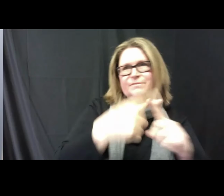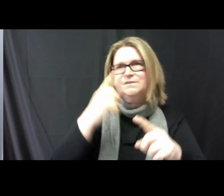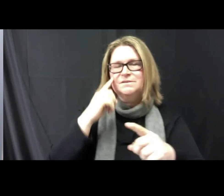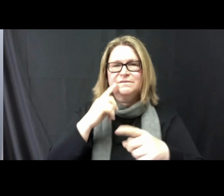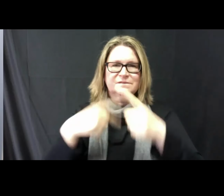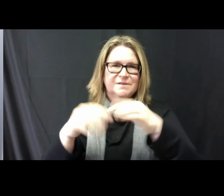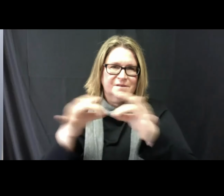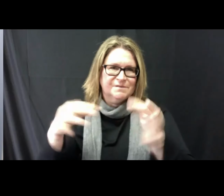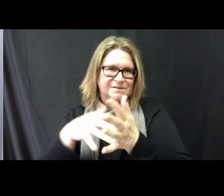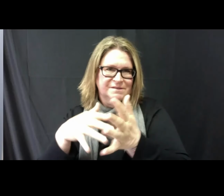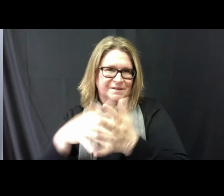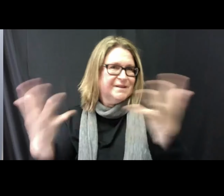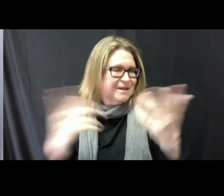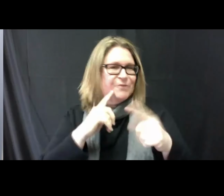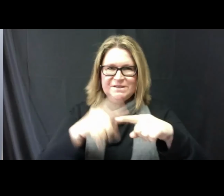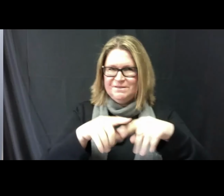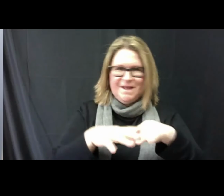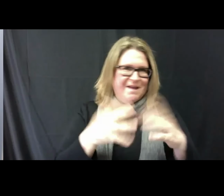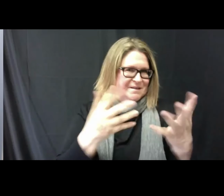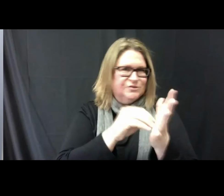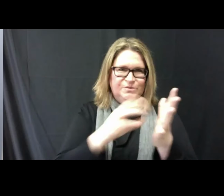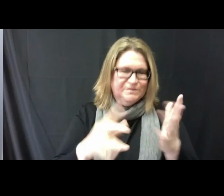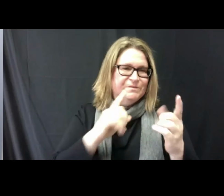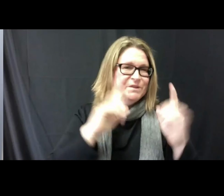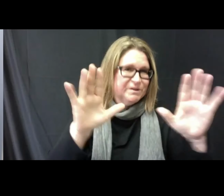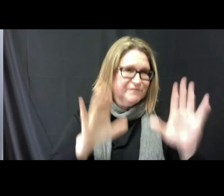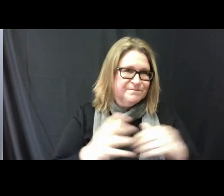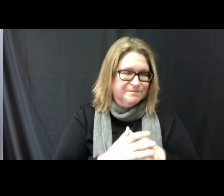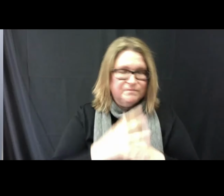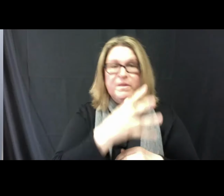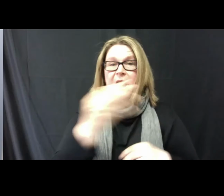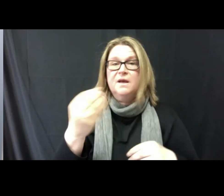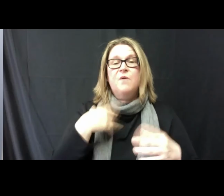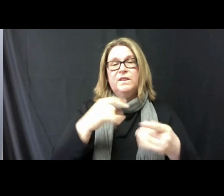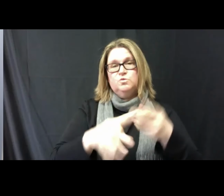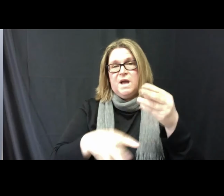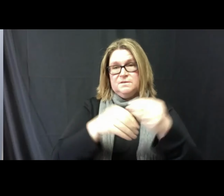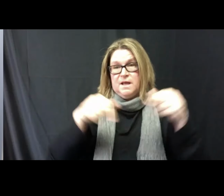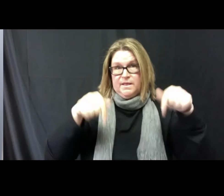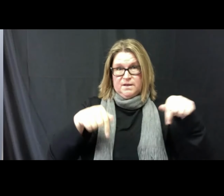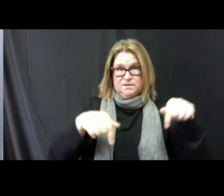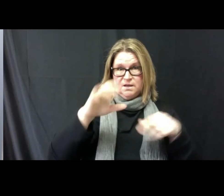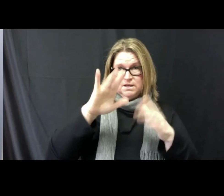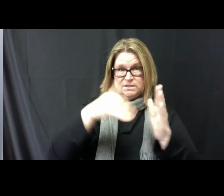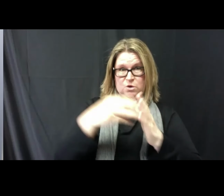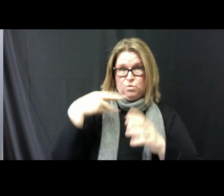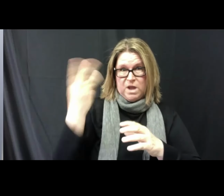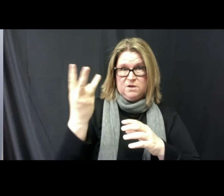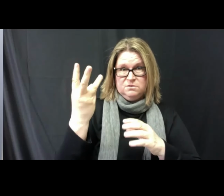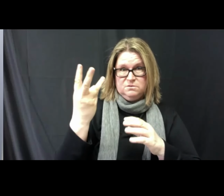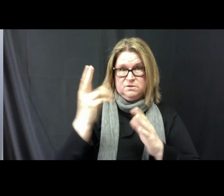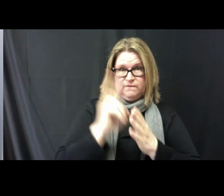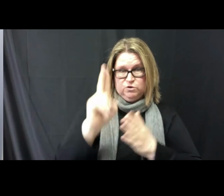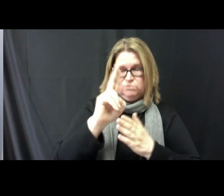can do a double major. So education plus deaf studies or sign language studies. And then also wanted to